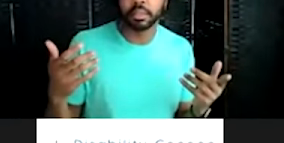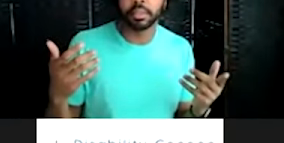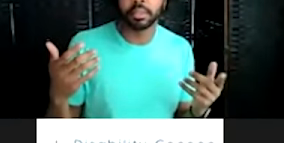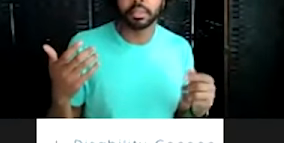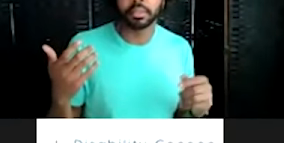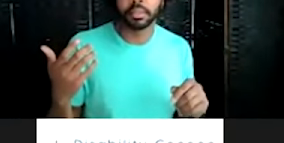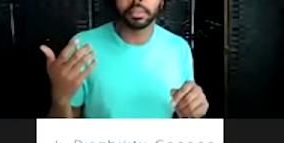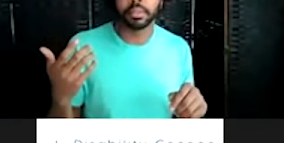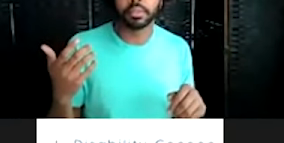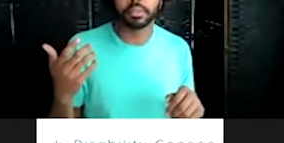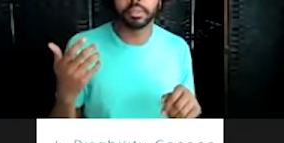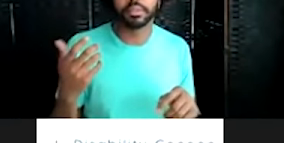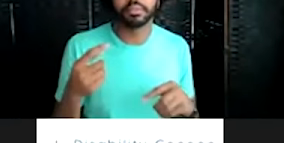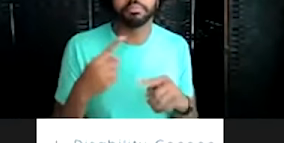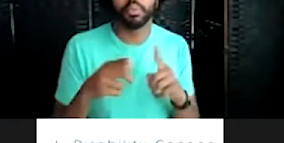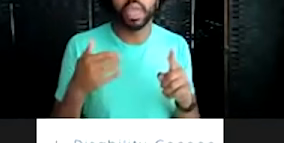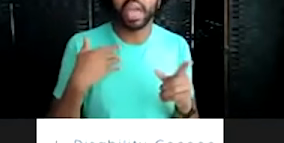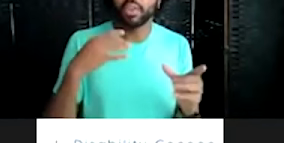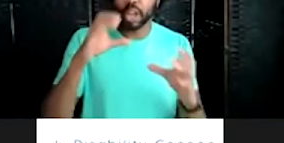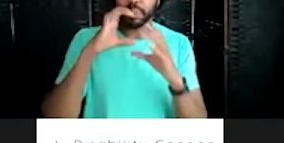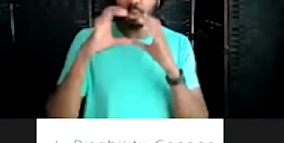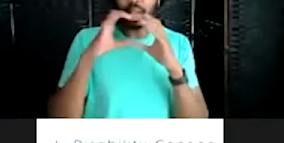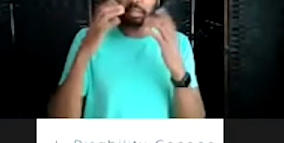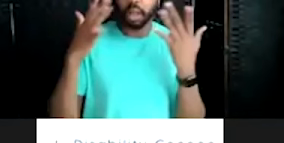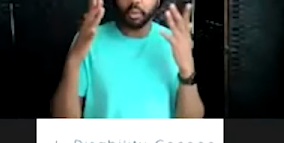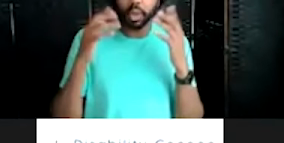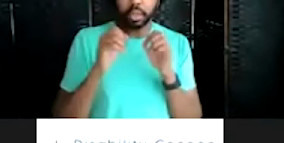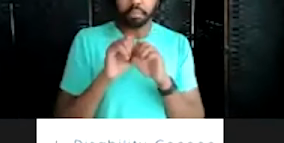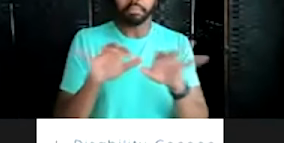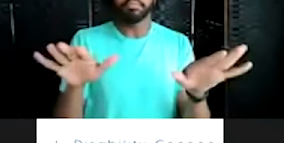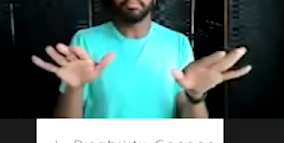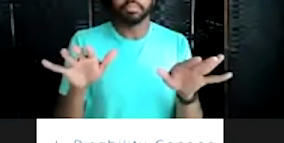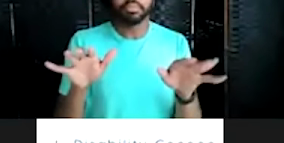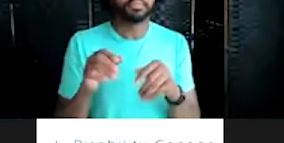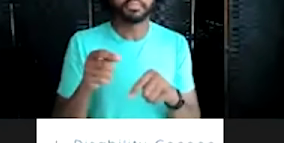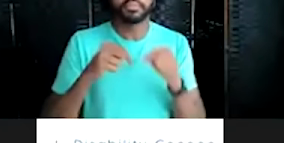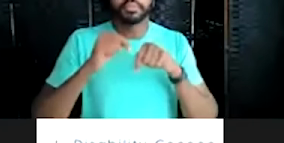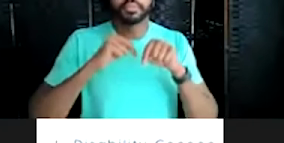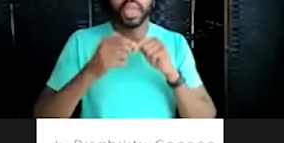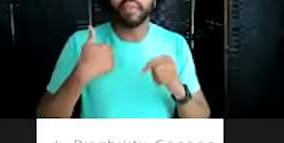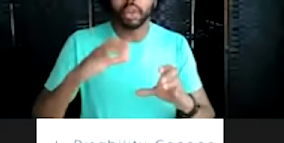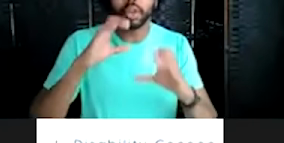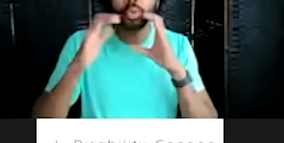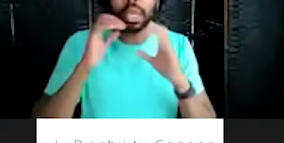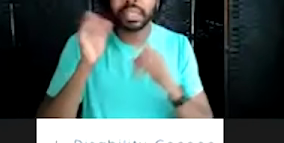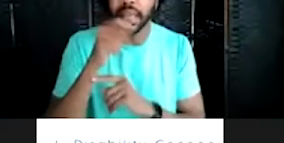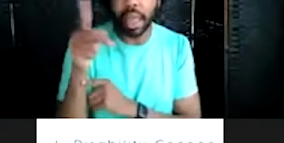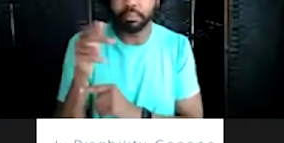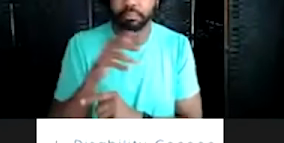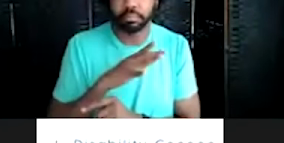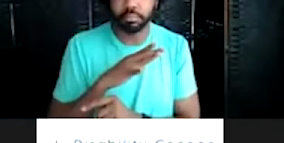a communication app that we like to use because it's $5. It's called